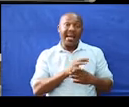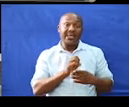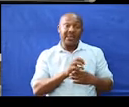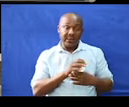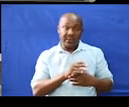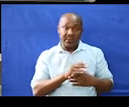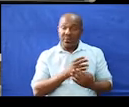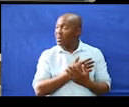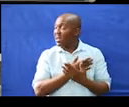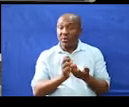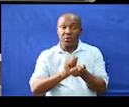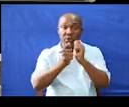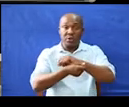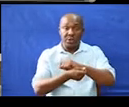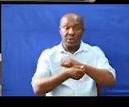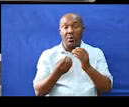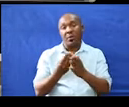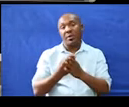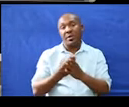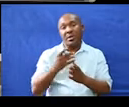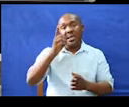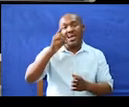changes. Therefore, Lamarck,